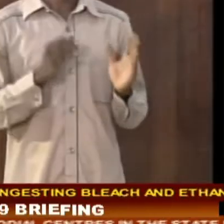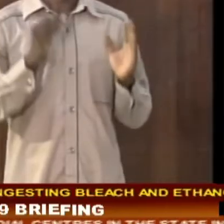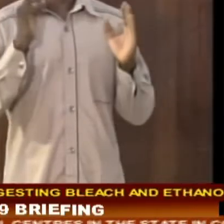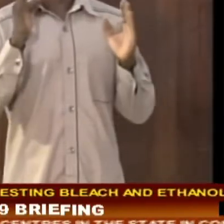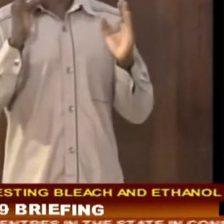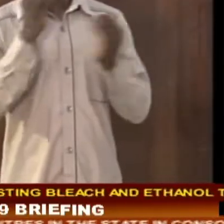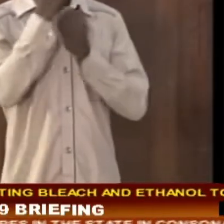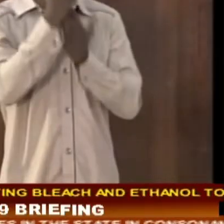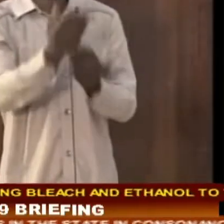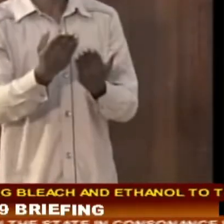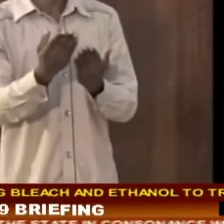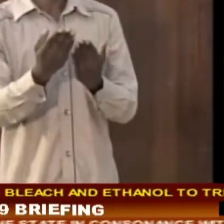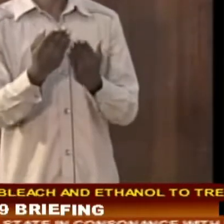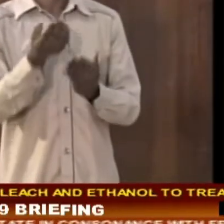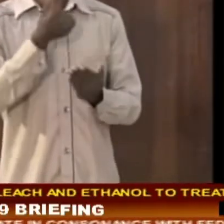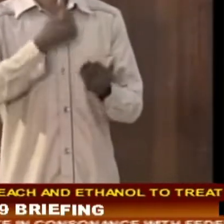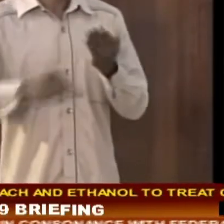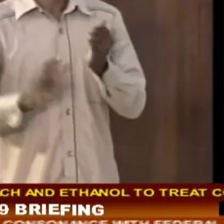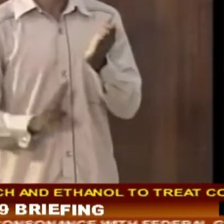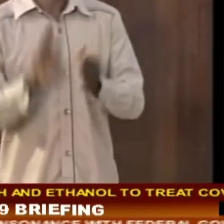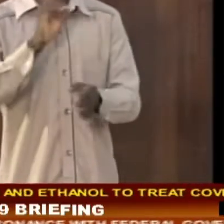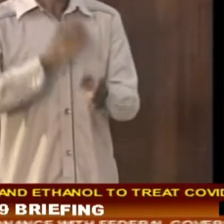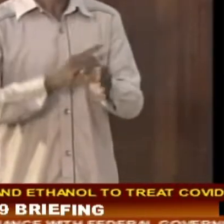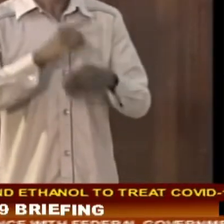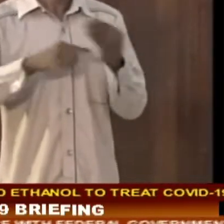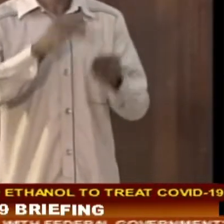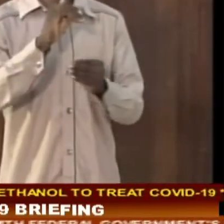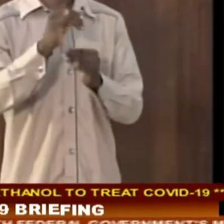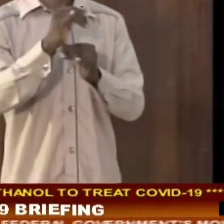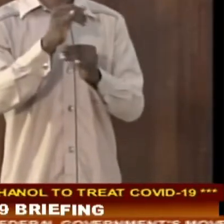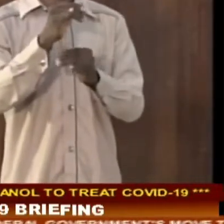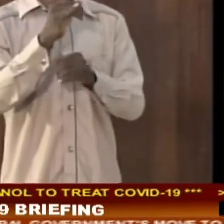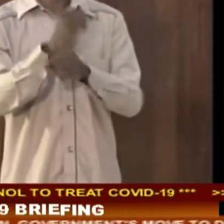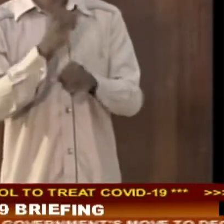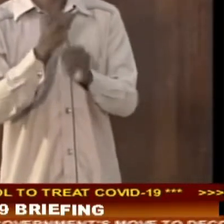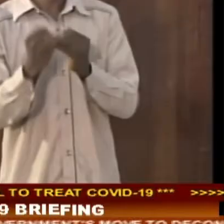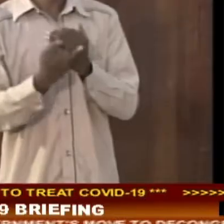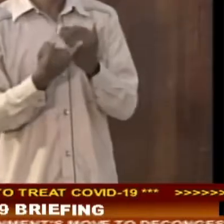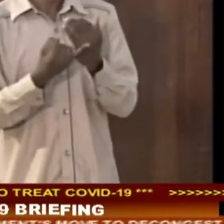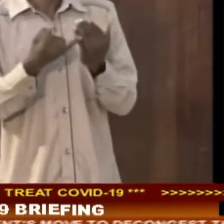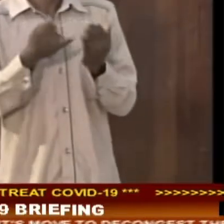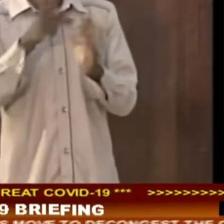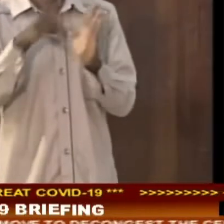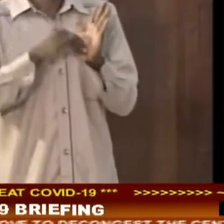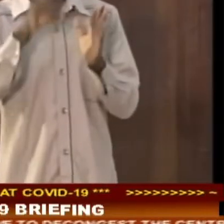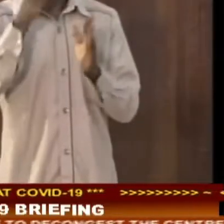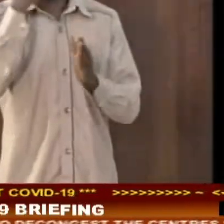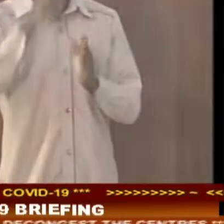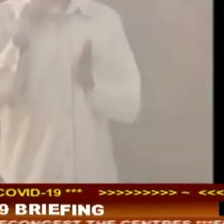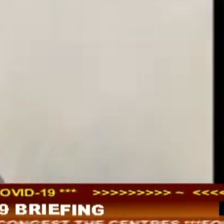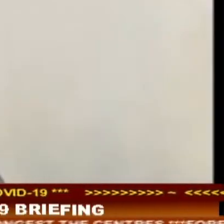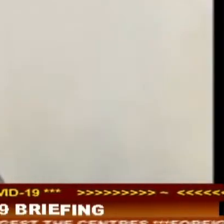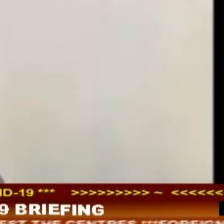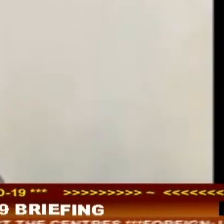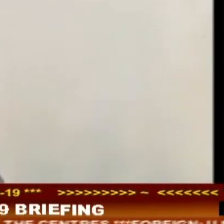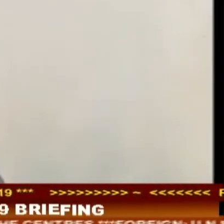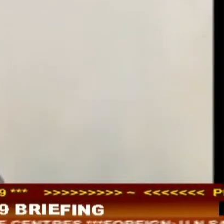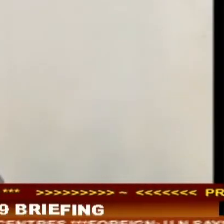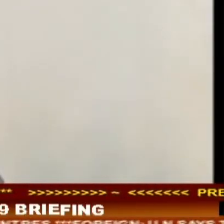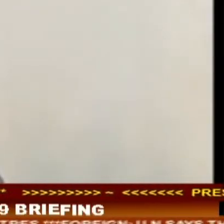reminder any update concerning insurance policy for the journalist on the front line thank